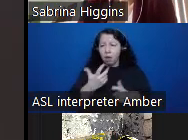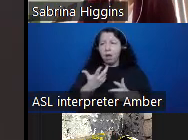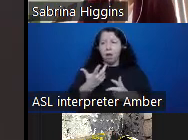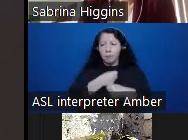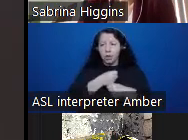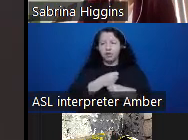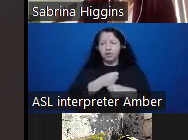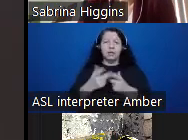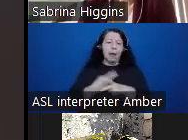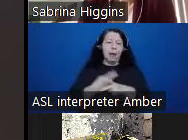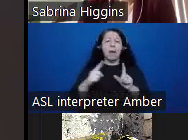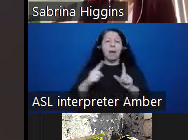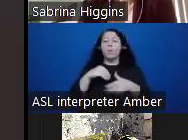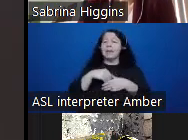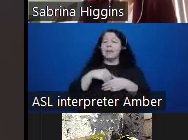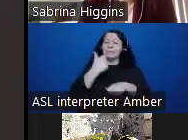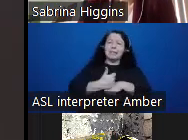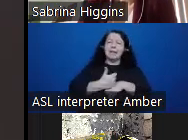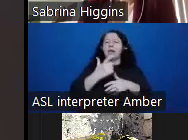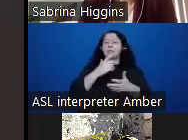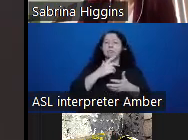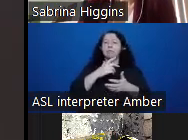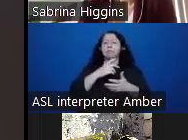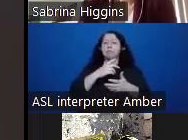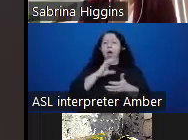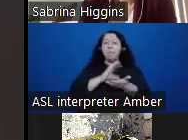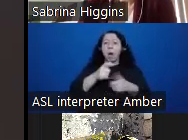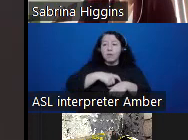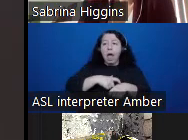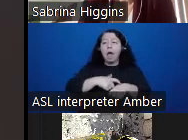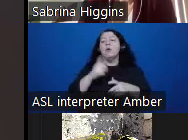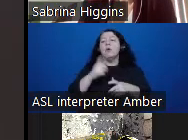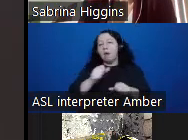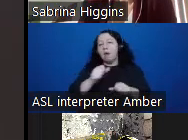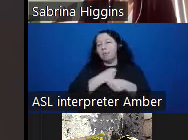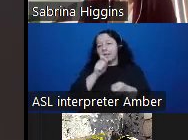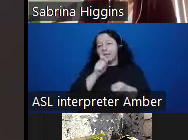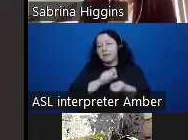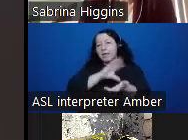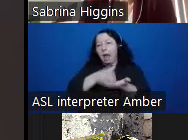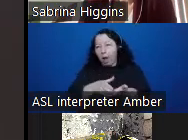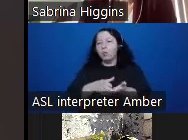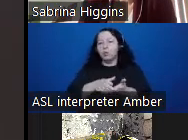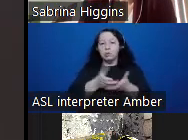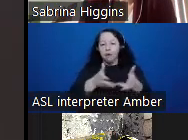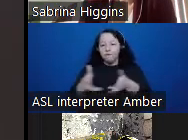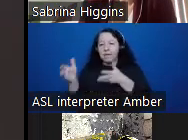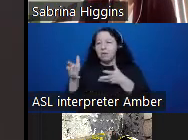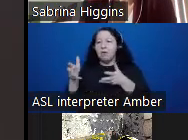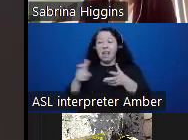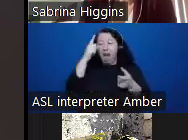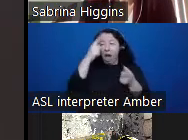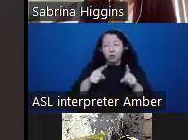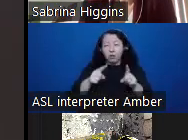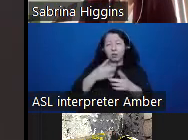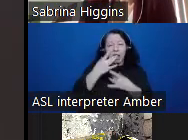within a set period of time, you produce a set number of vessels. And the agreements are great. They offer all sorts of really interesting